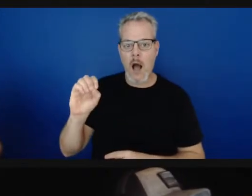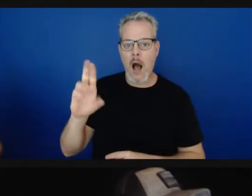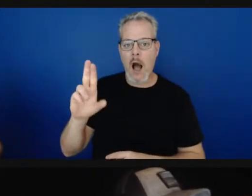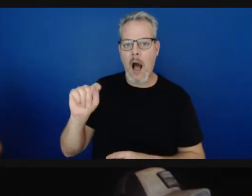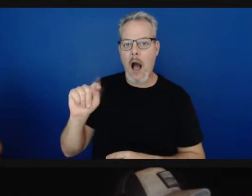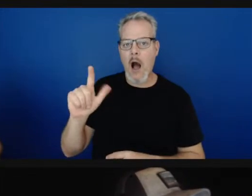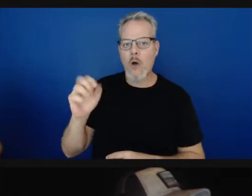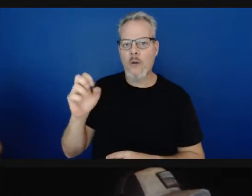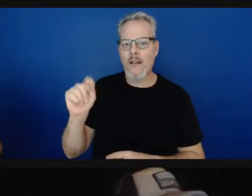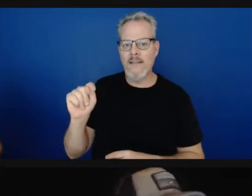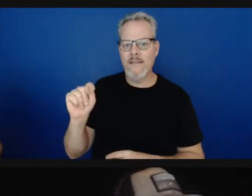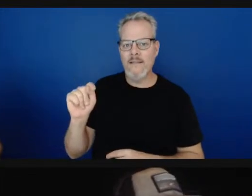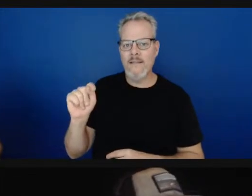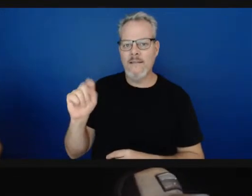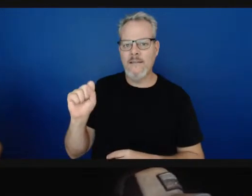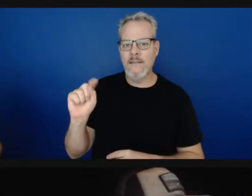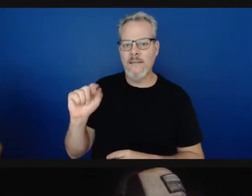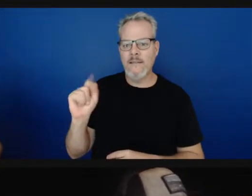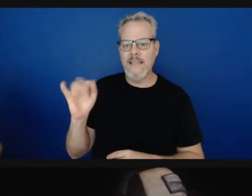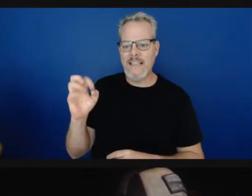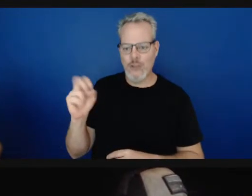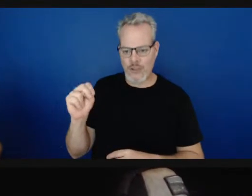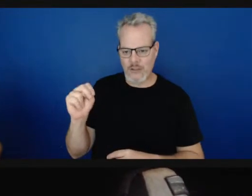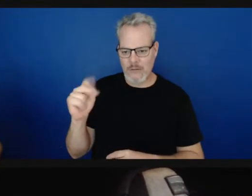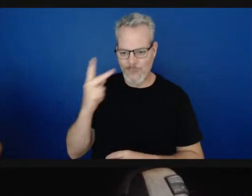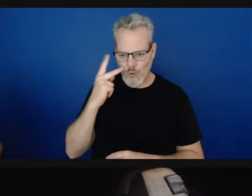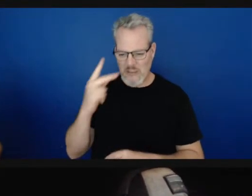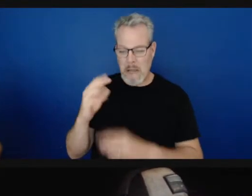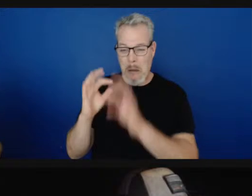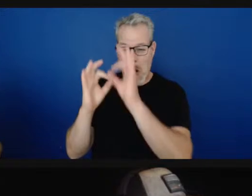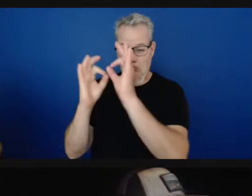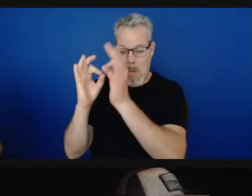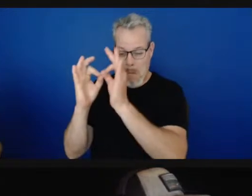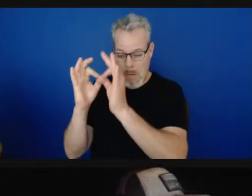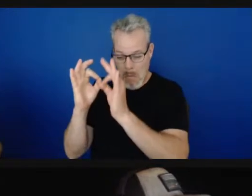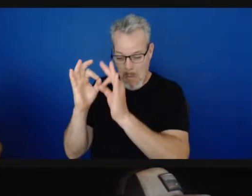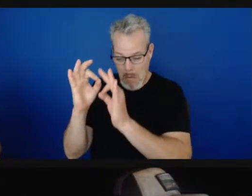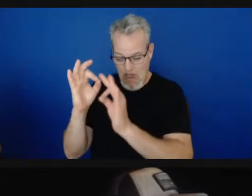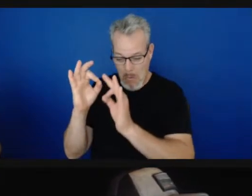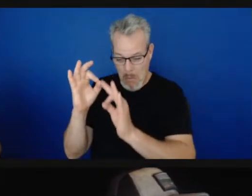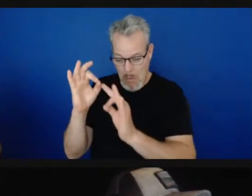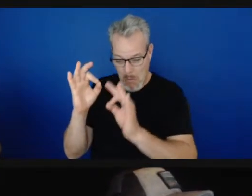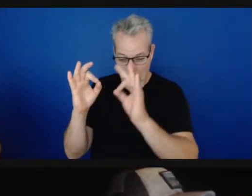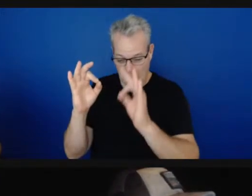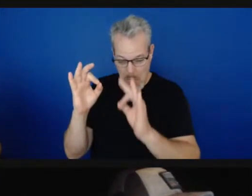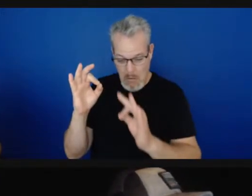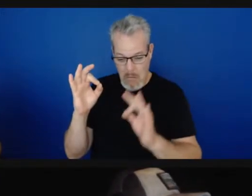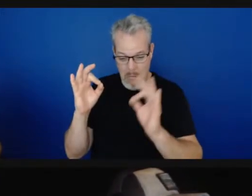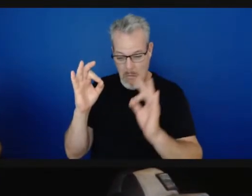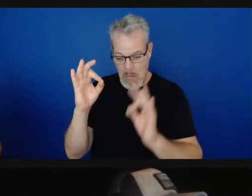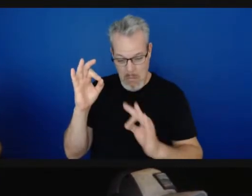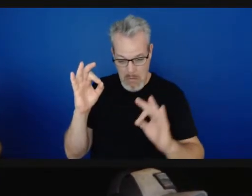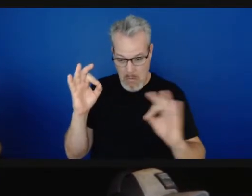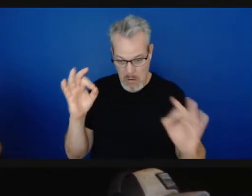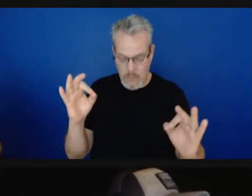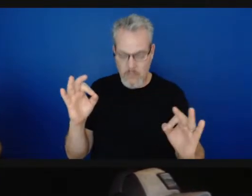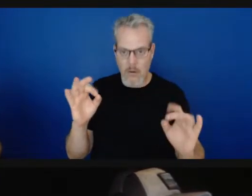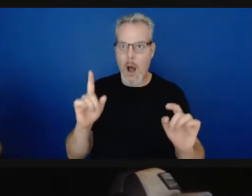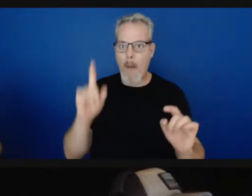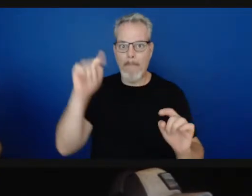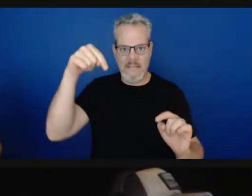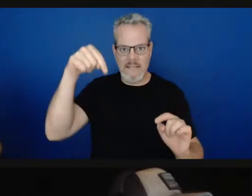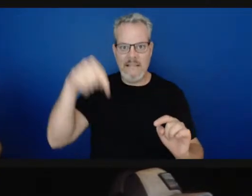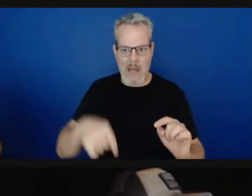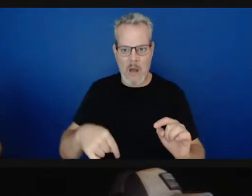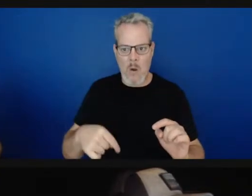can see a pattern that's typical of all the areas south, where this panel is showing the up and down motion of the